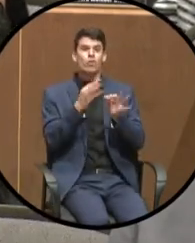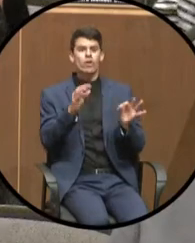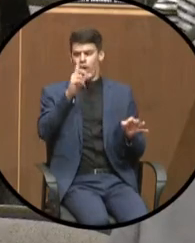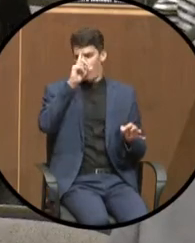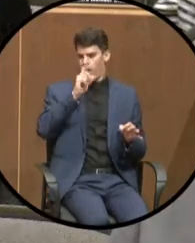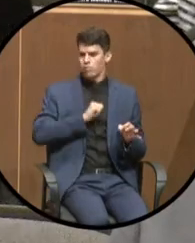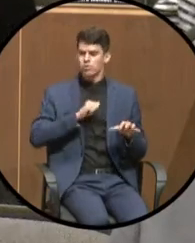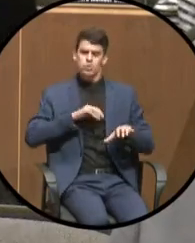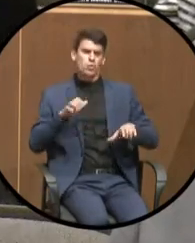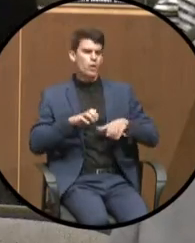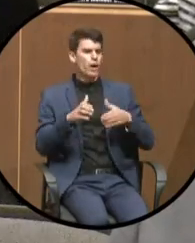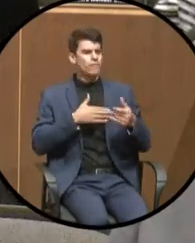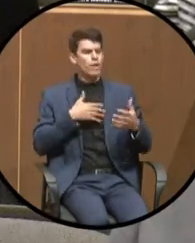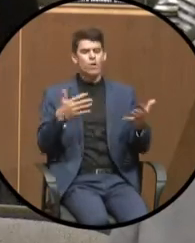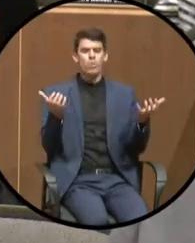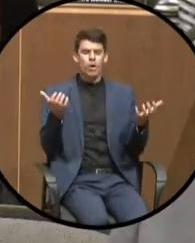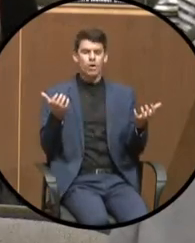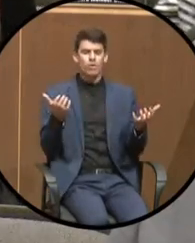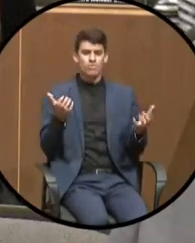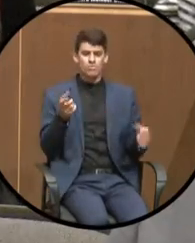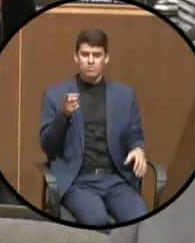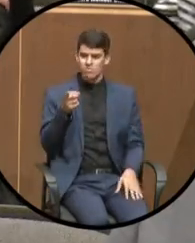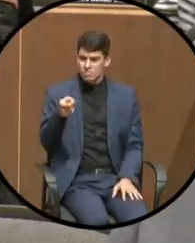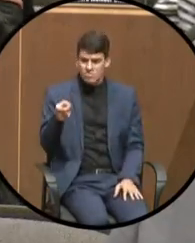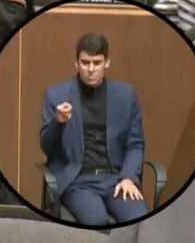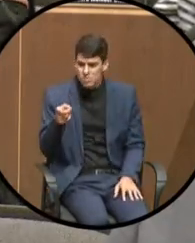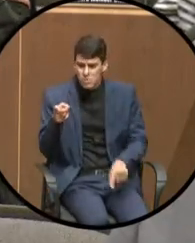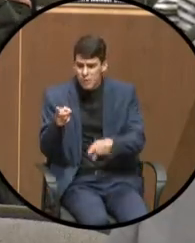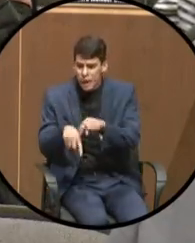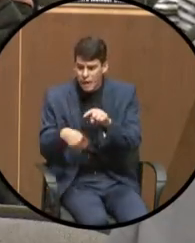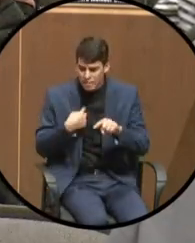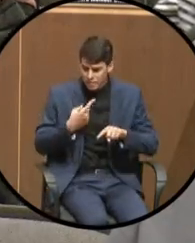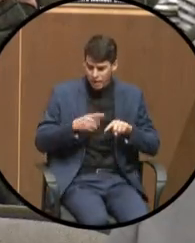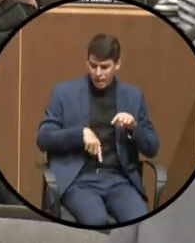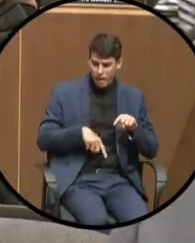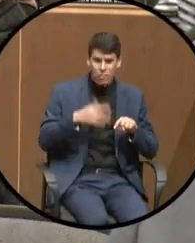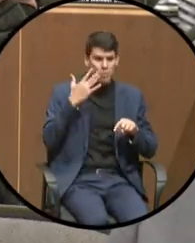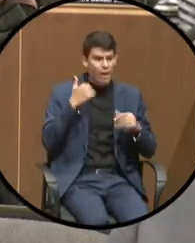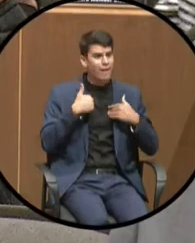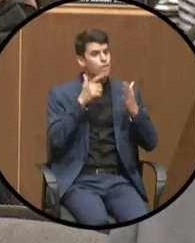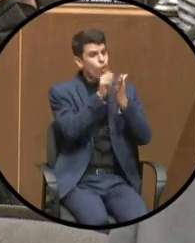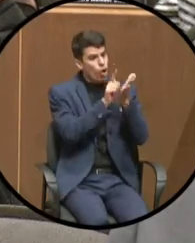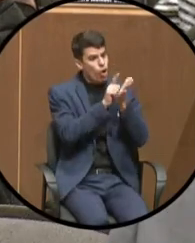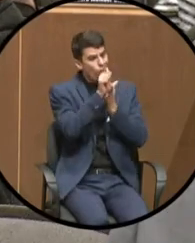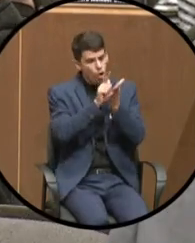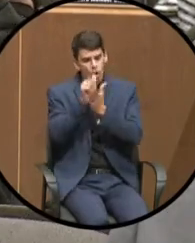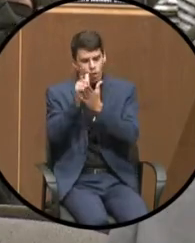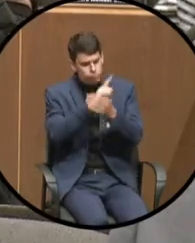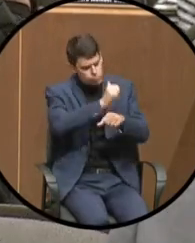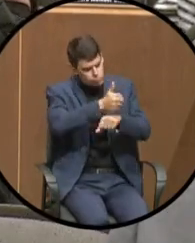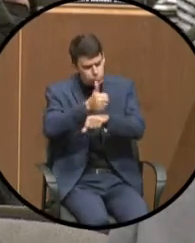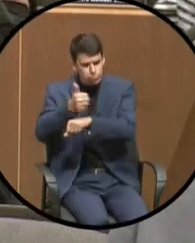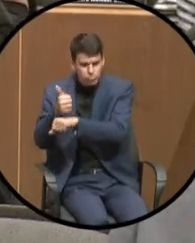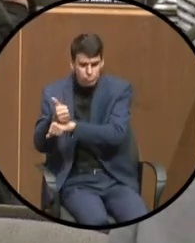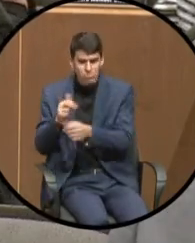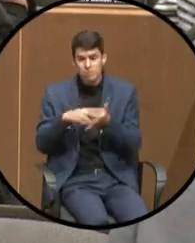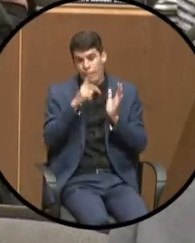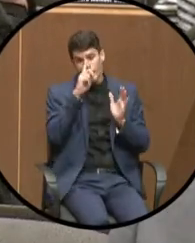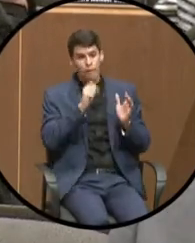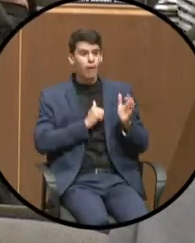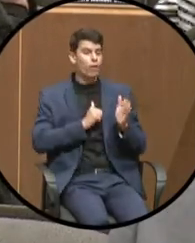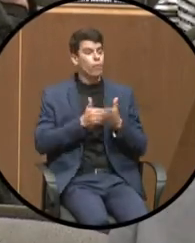want. You don't, and I don't. We are a nation of laws that we have a responsibility to